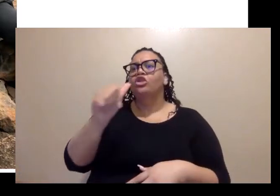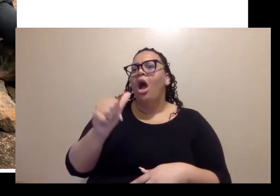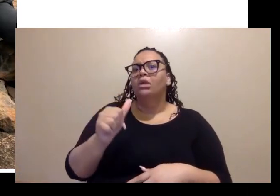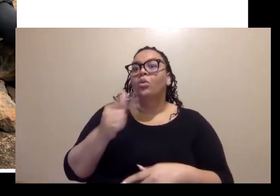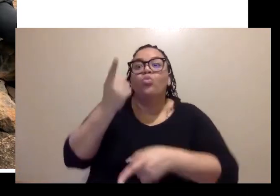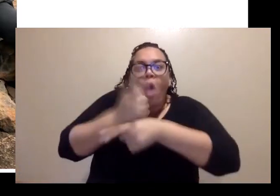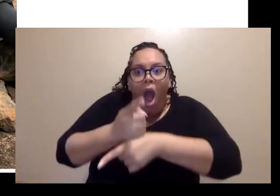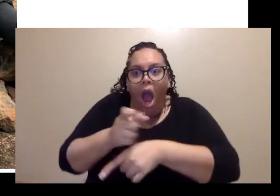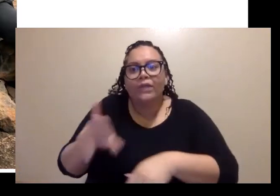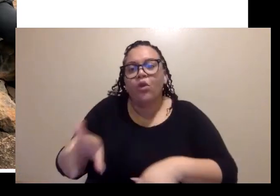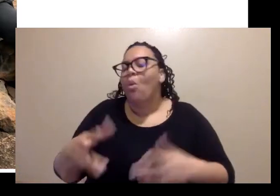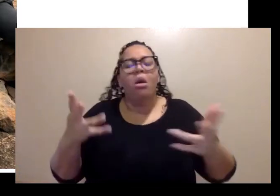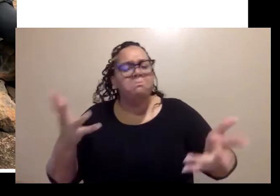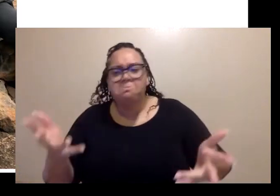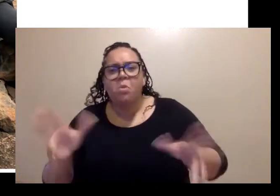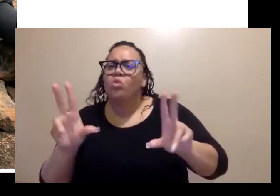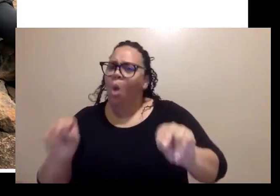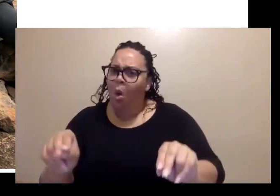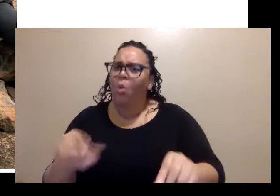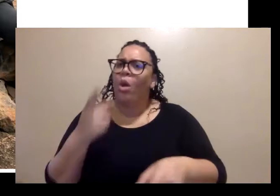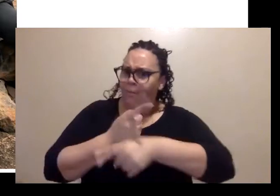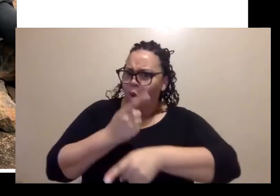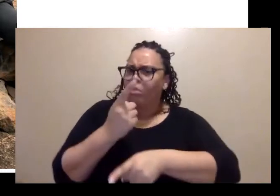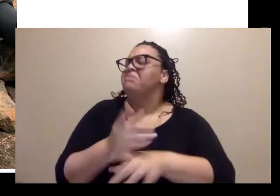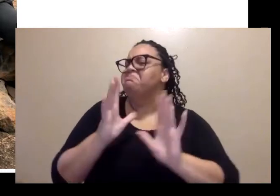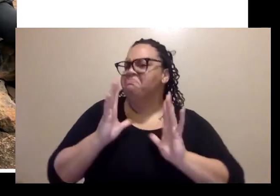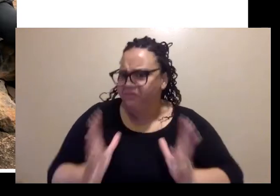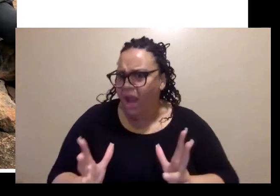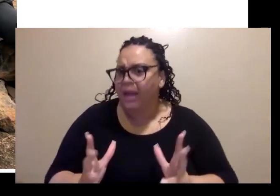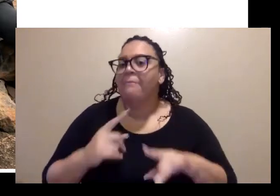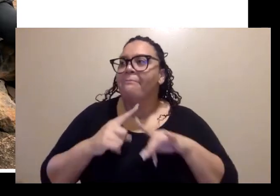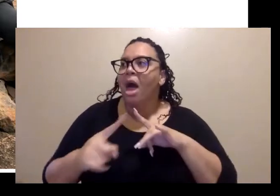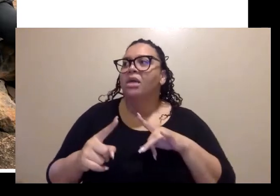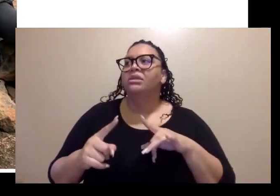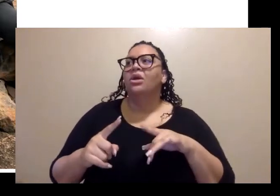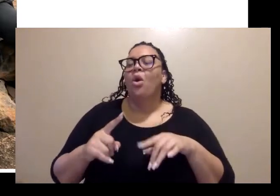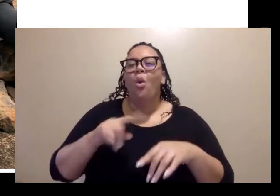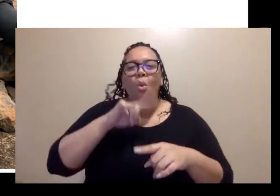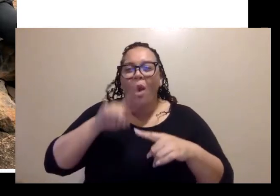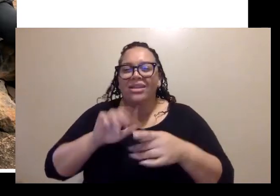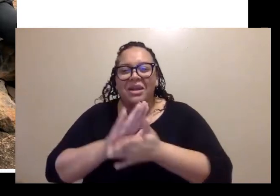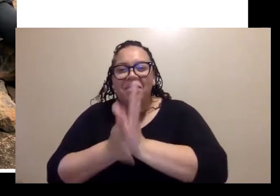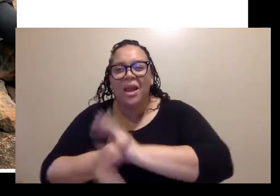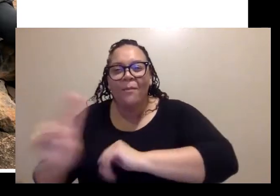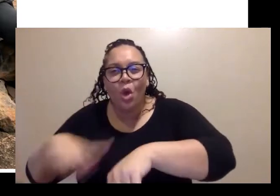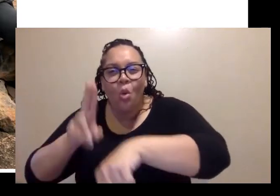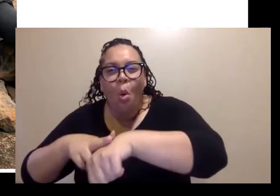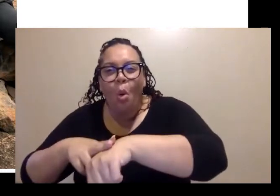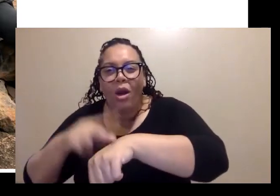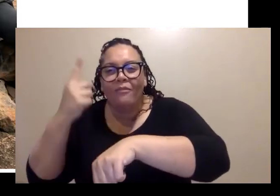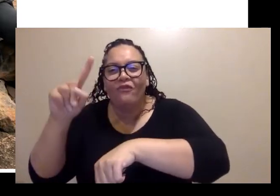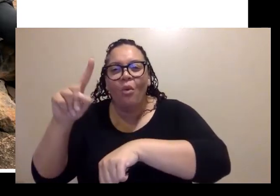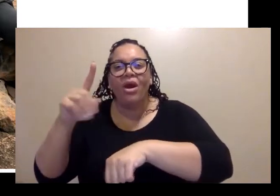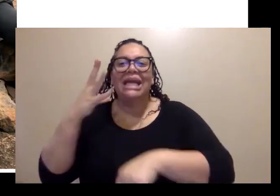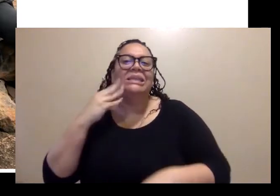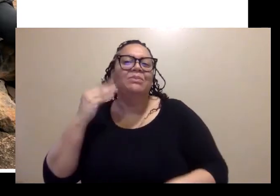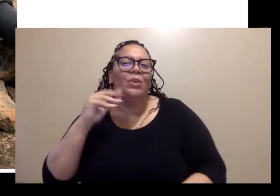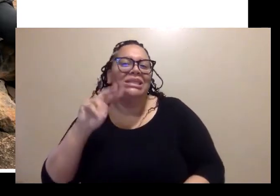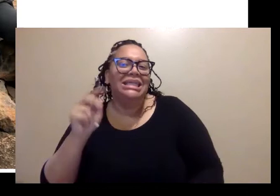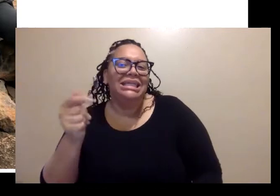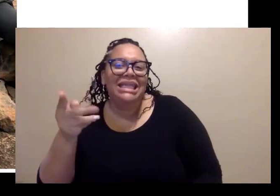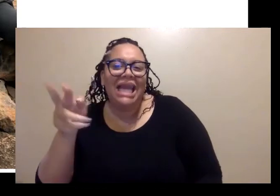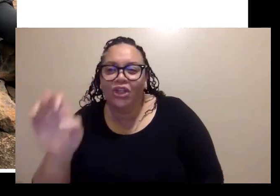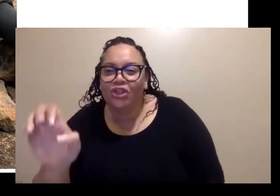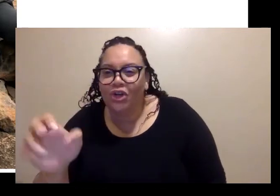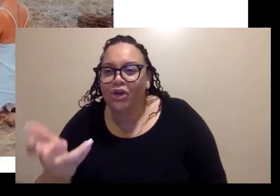that. And when did it become that is the norm? That's how we have to experience nature. Well, through